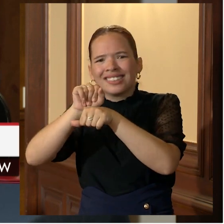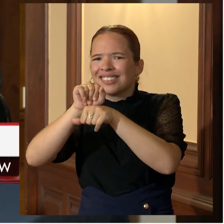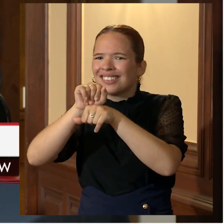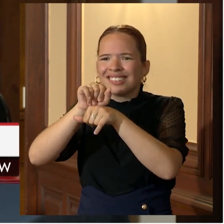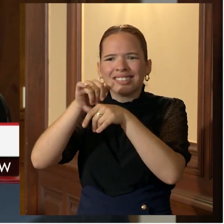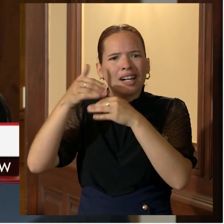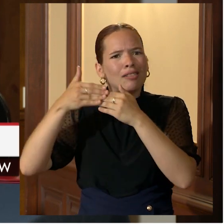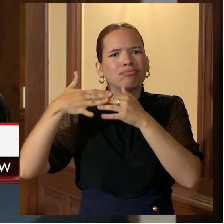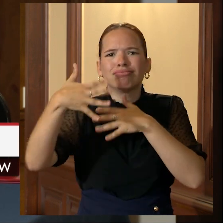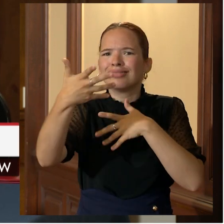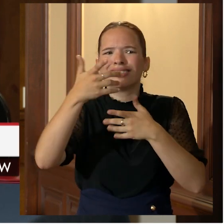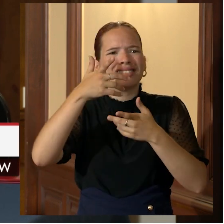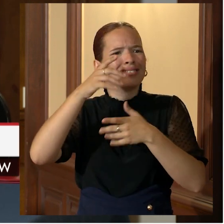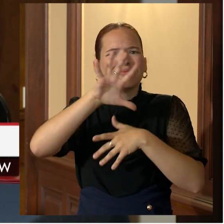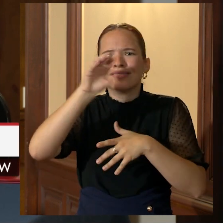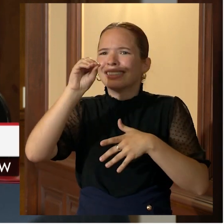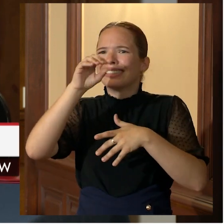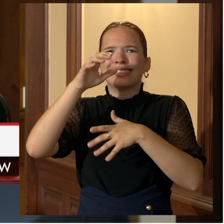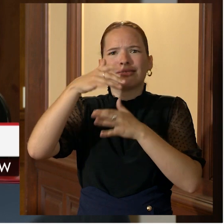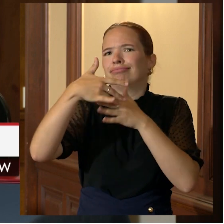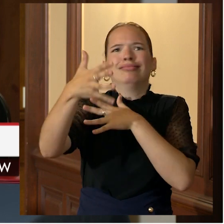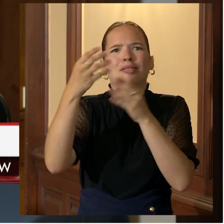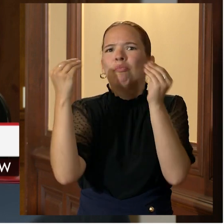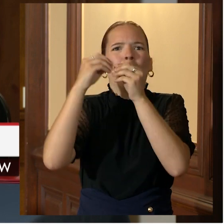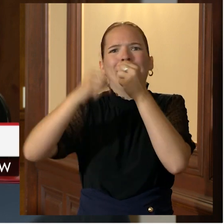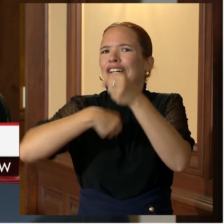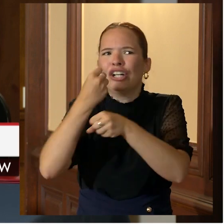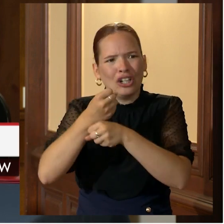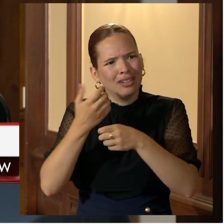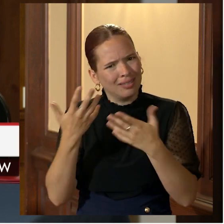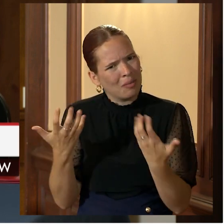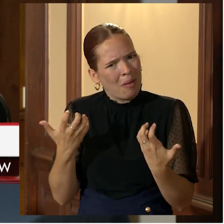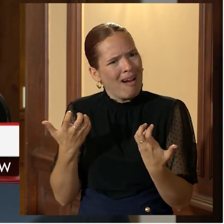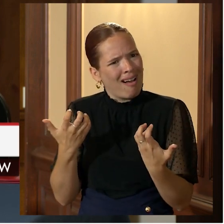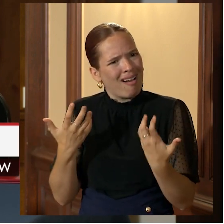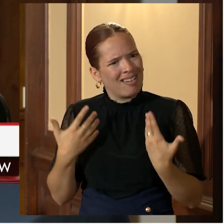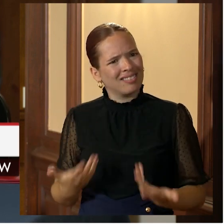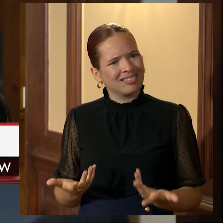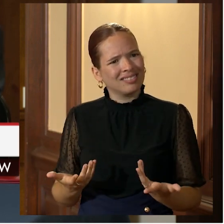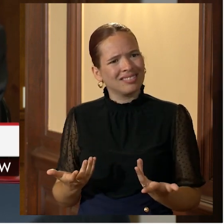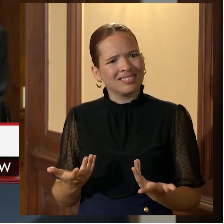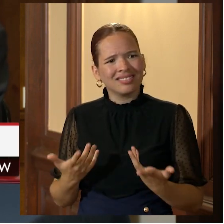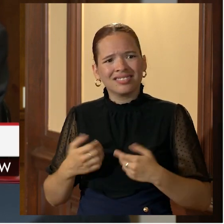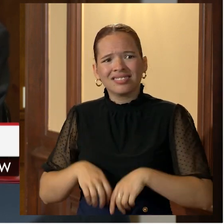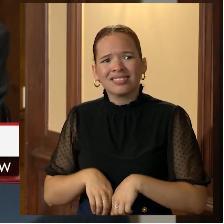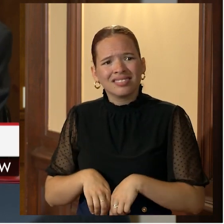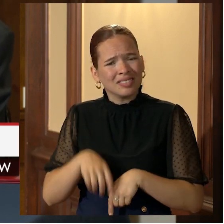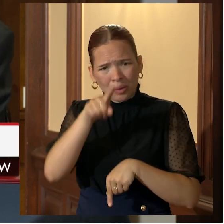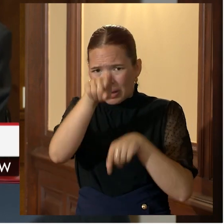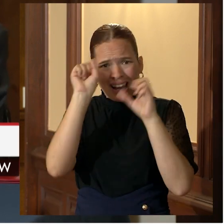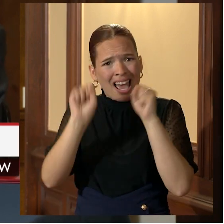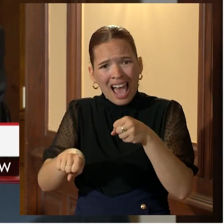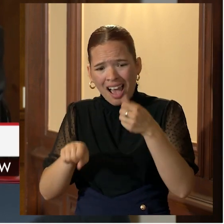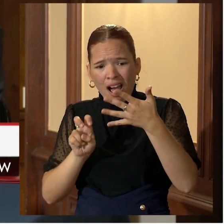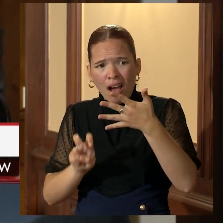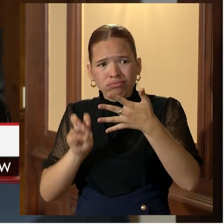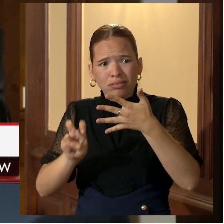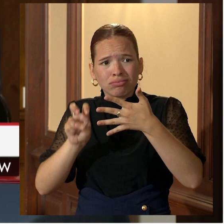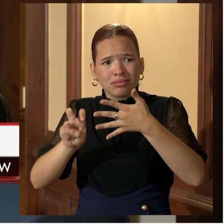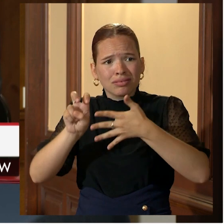into Congress where they will work as LDs or LAs or chief of staffs, but carry the statehood with them to their